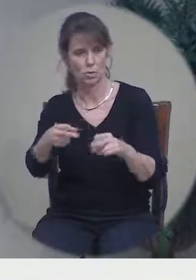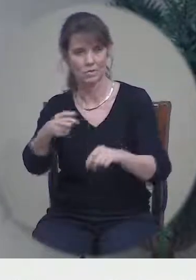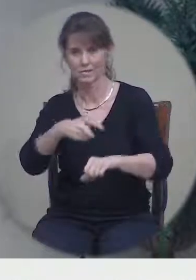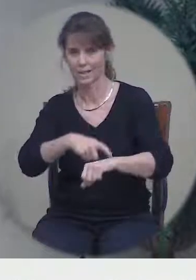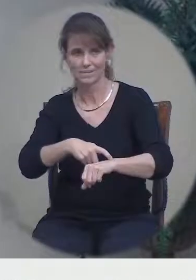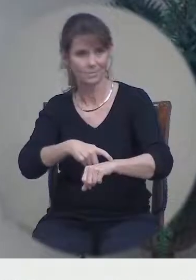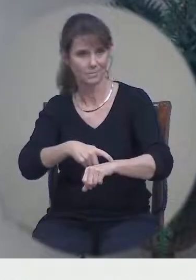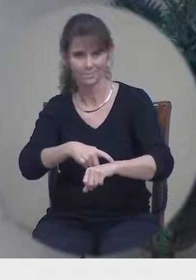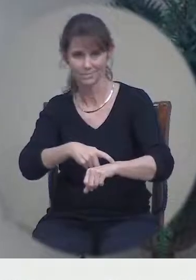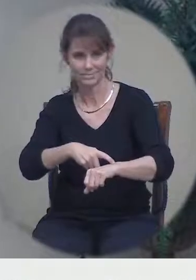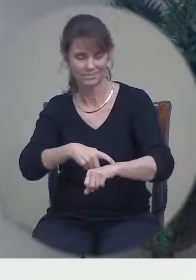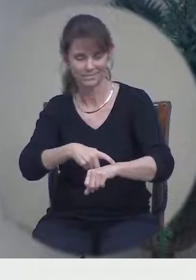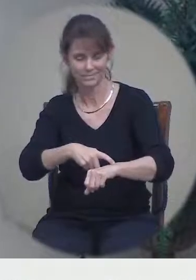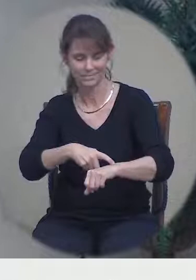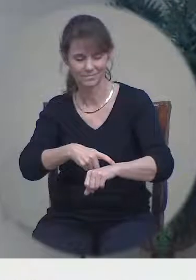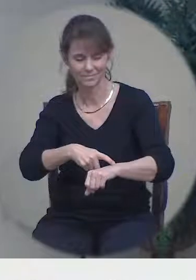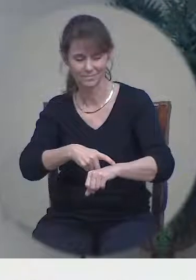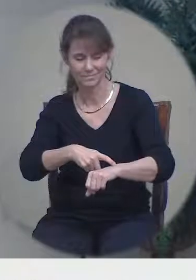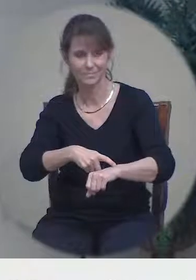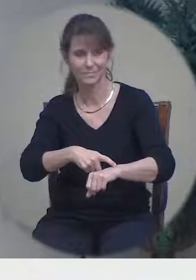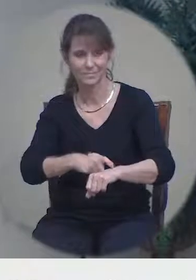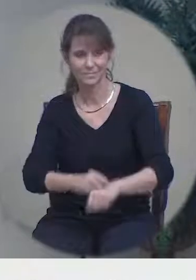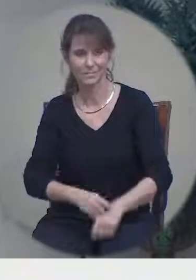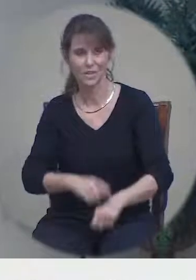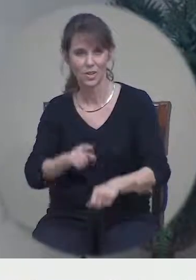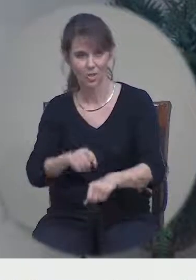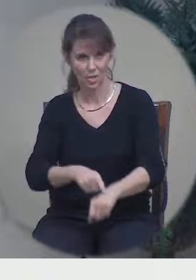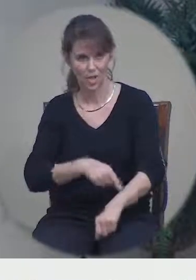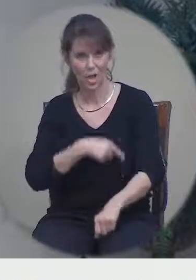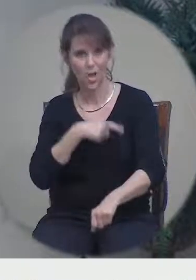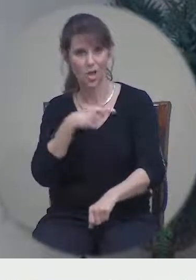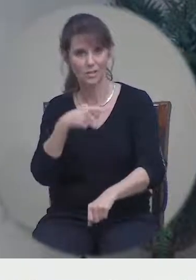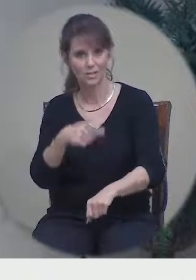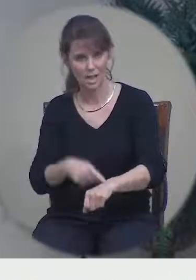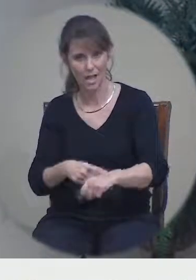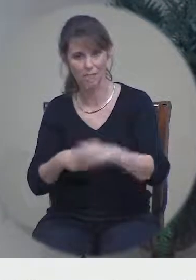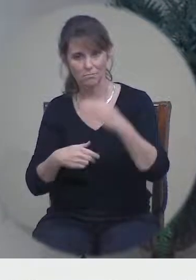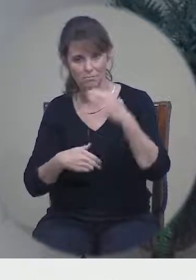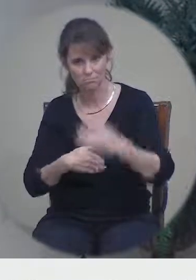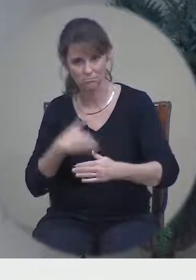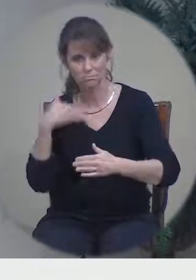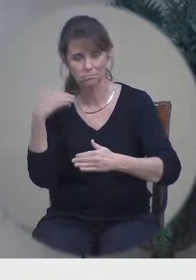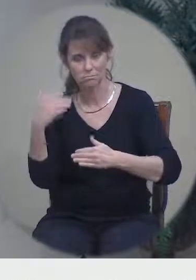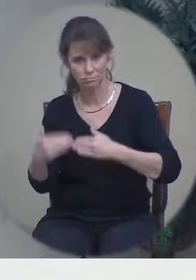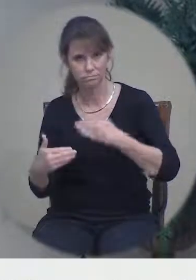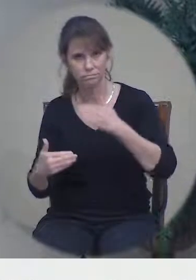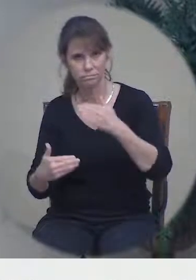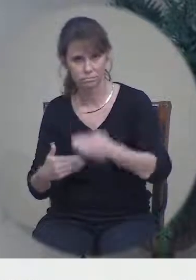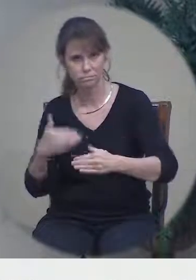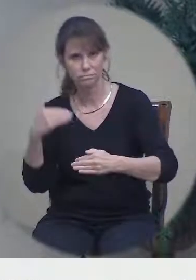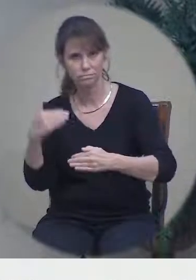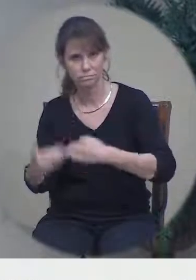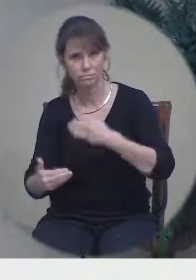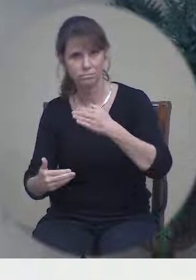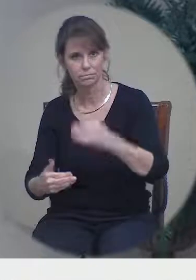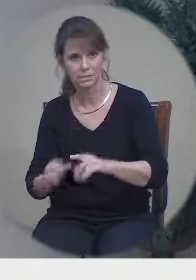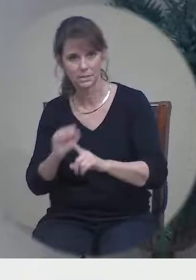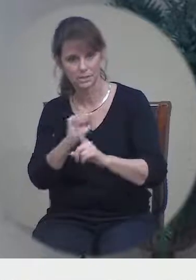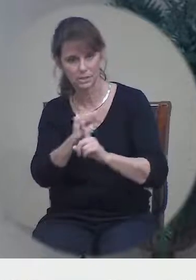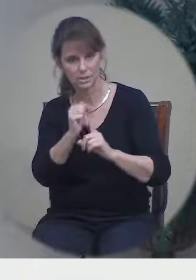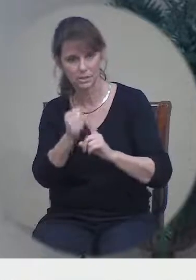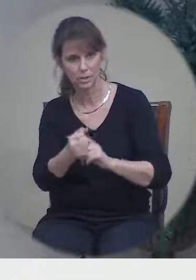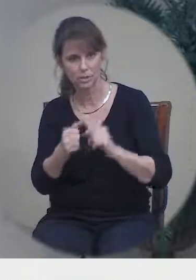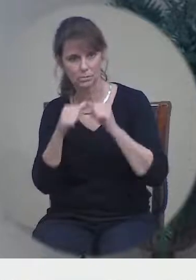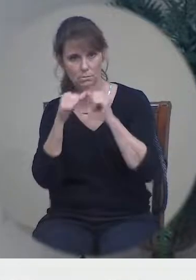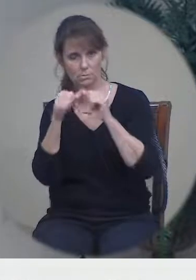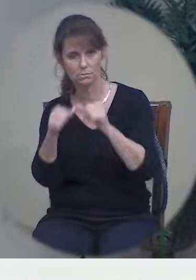But apparently there is a great period of time that passes that this condition exists in Job